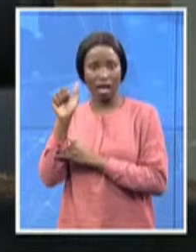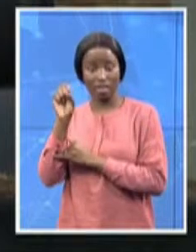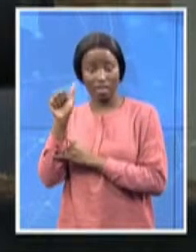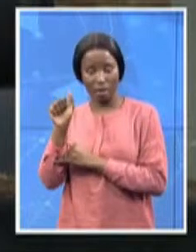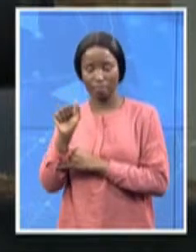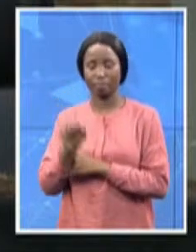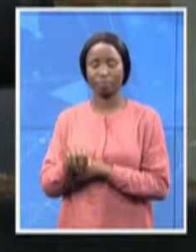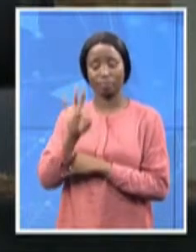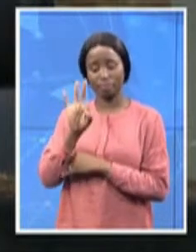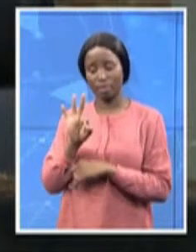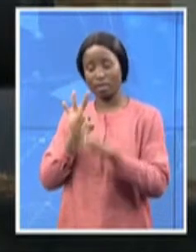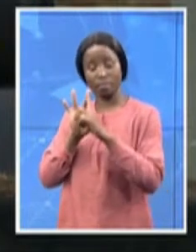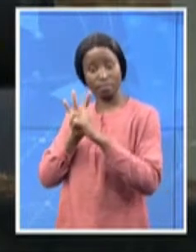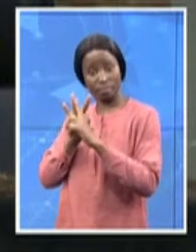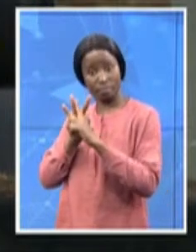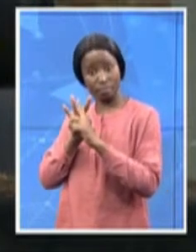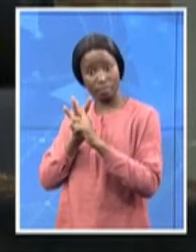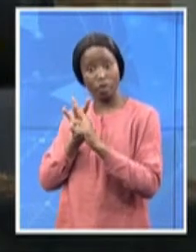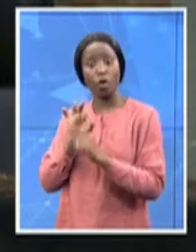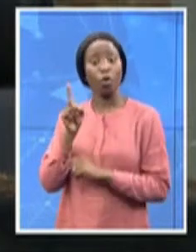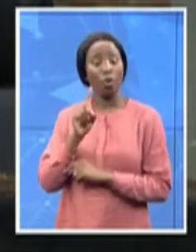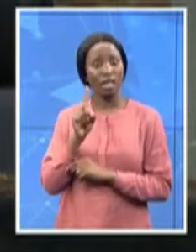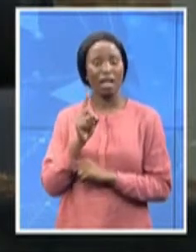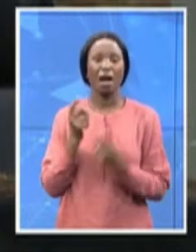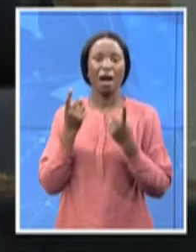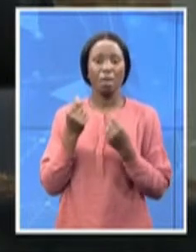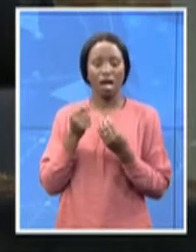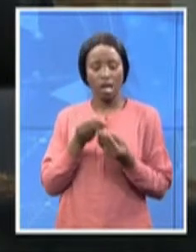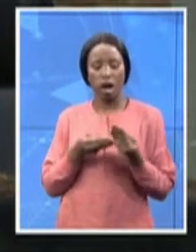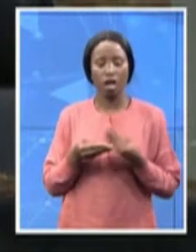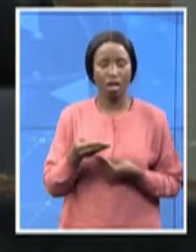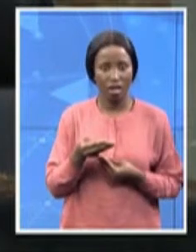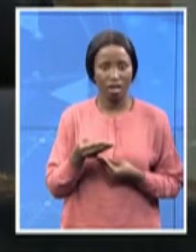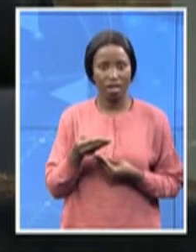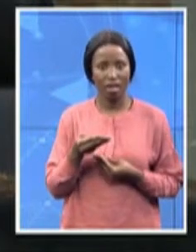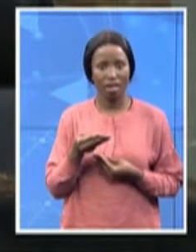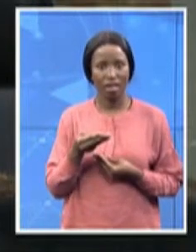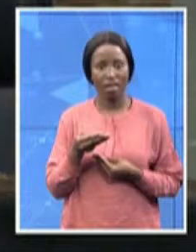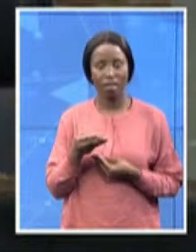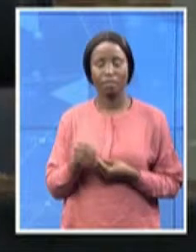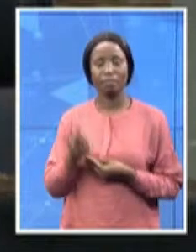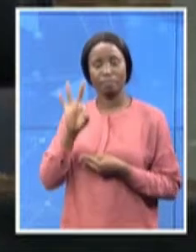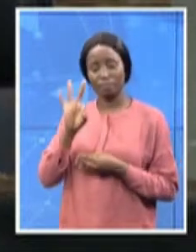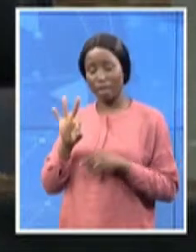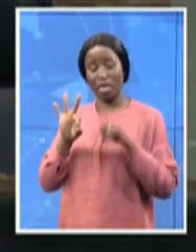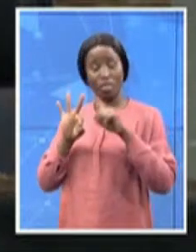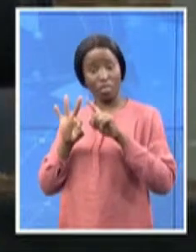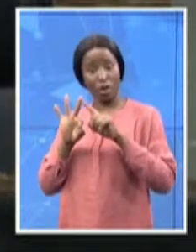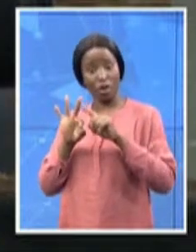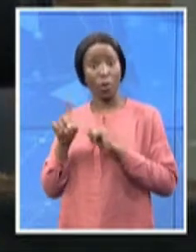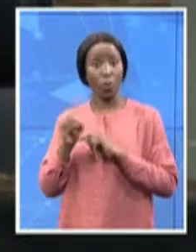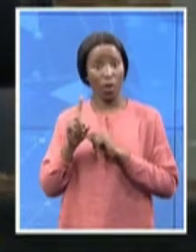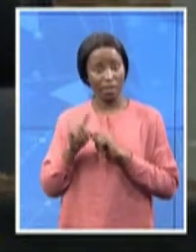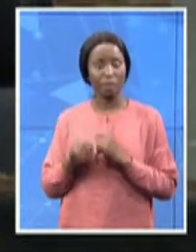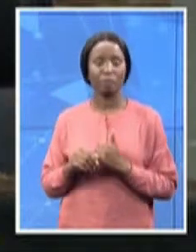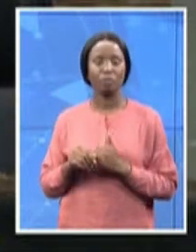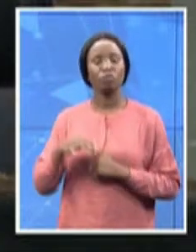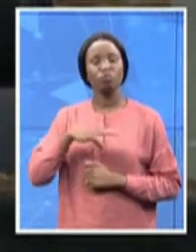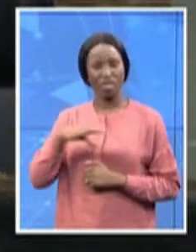laundering. And the third was the possibility that the president lied to Parliament on 6